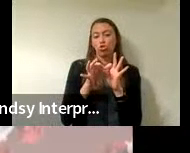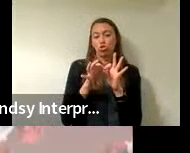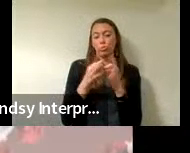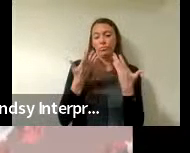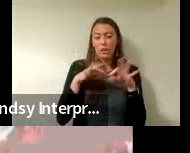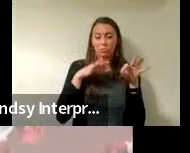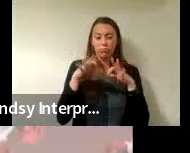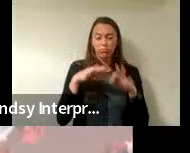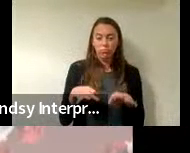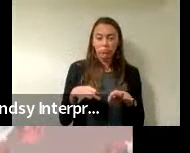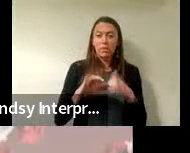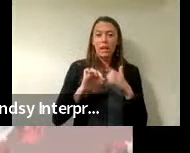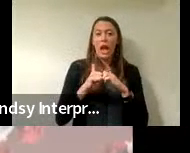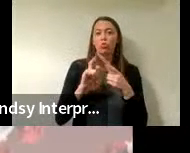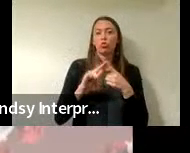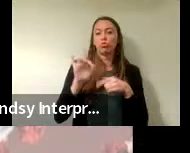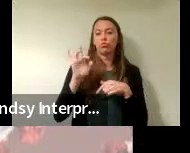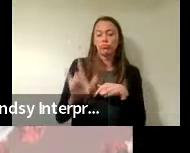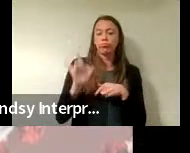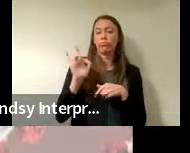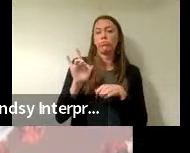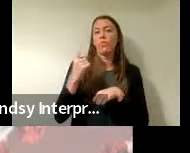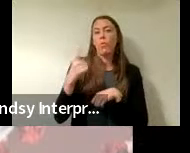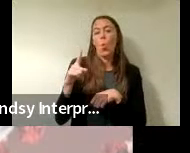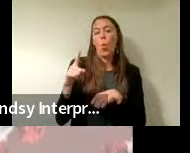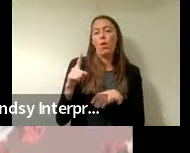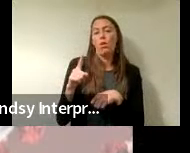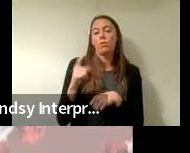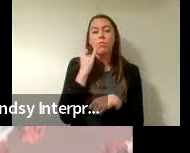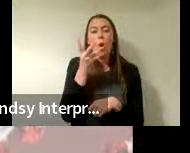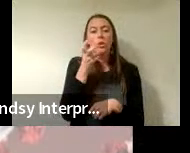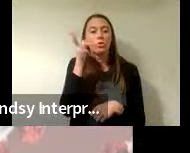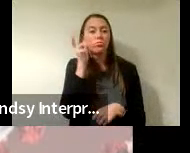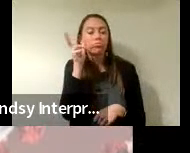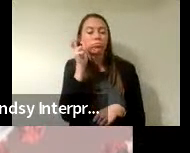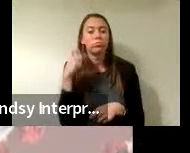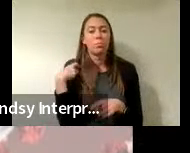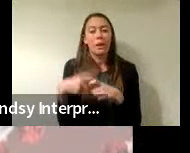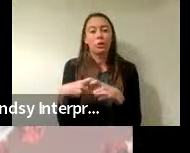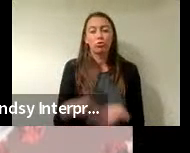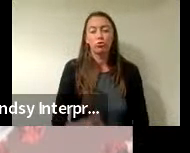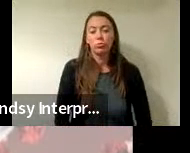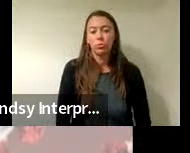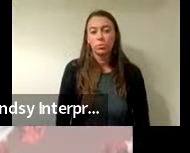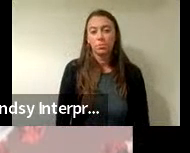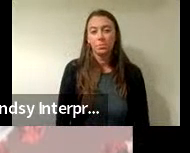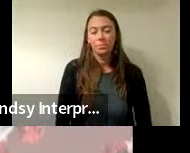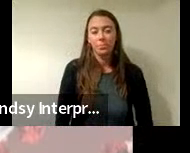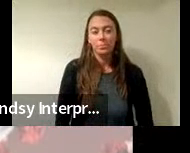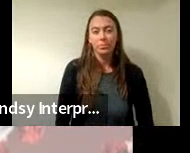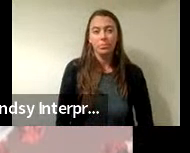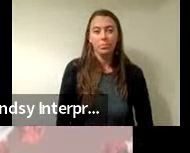Thank you. Let me get that set up quickly.